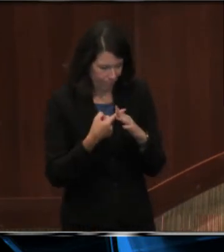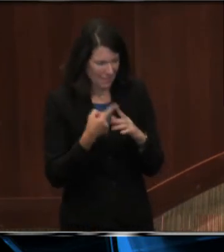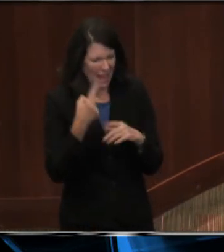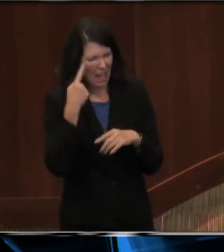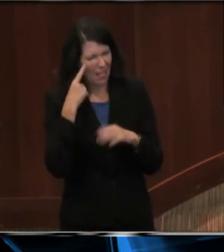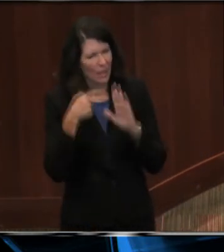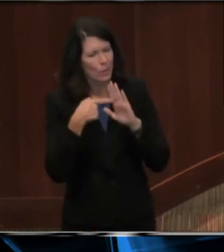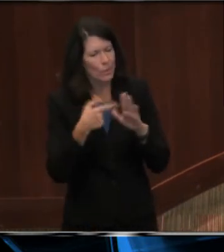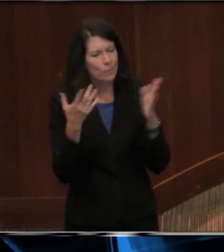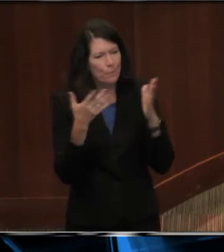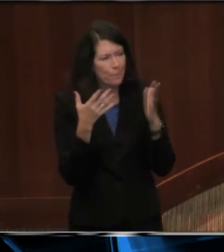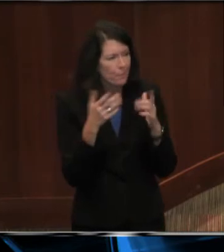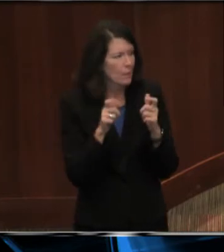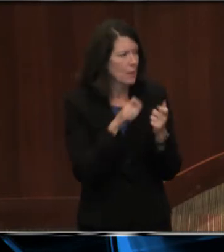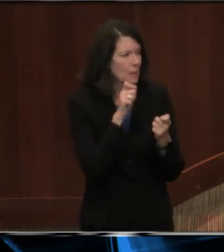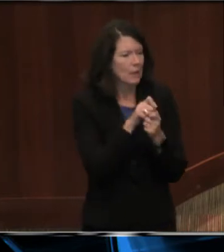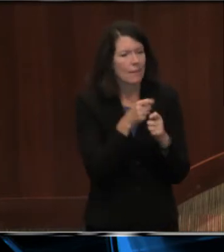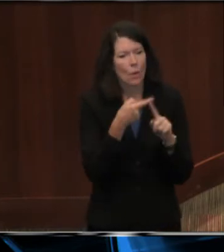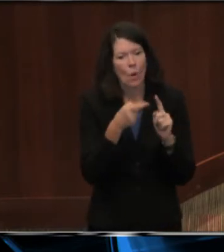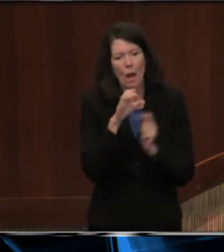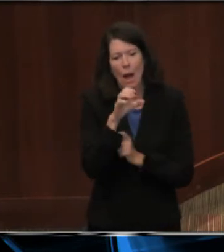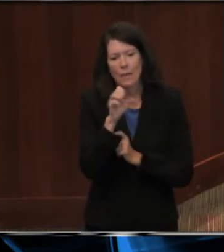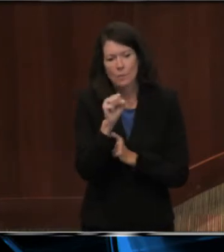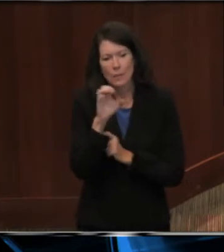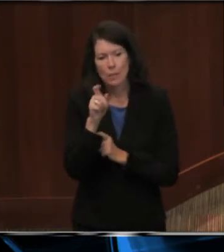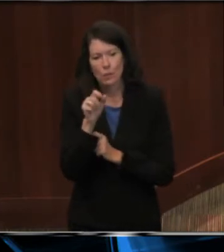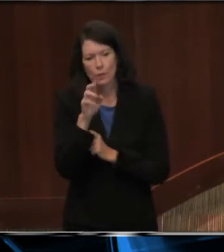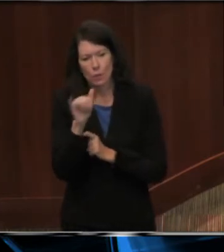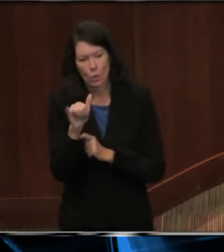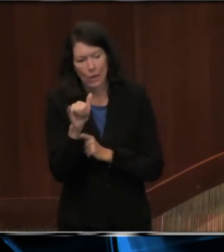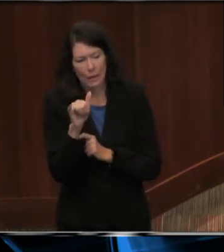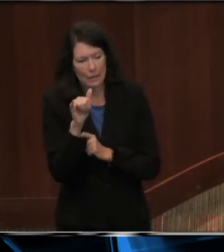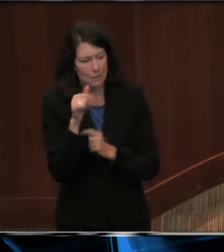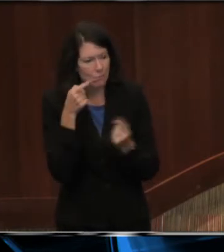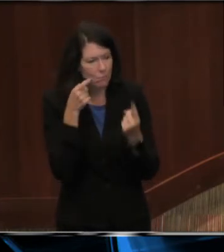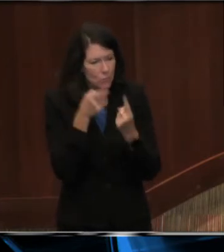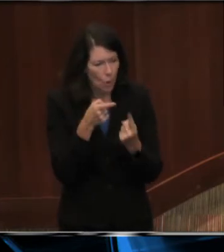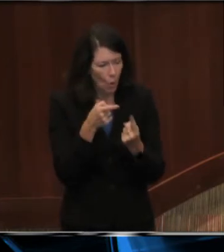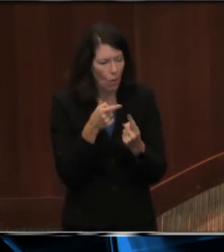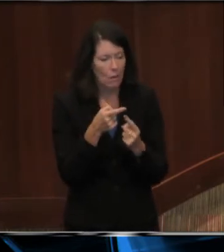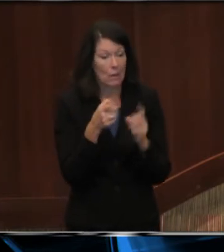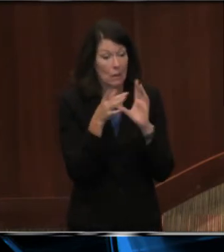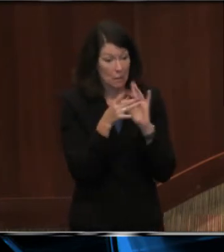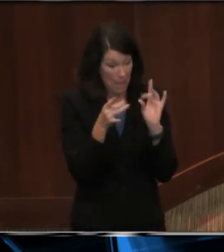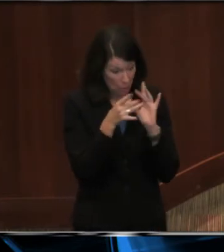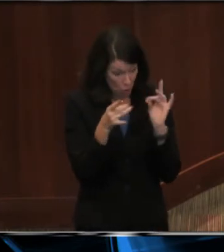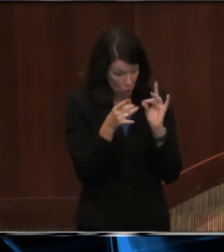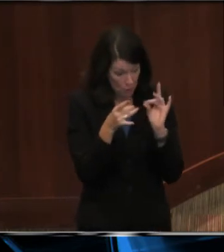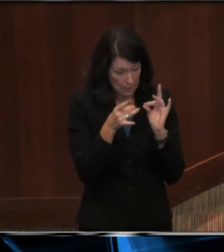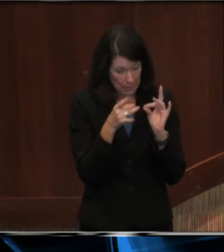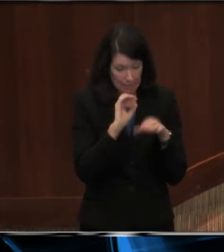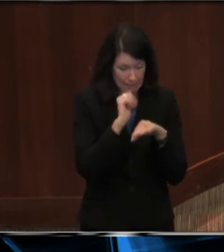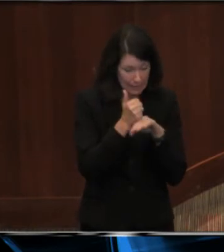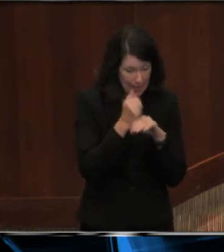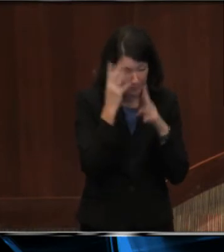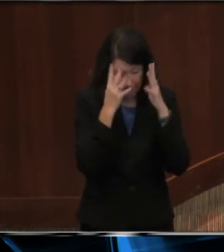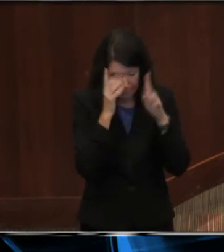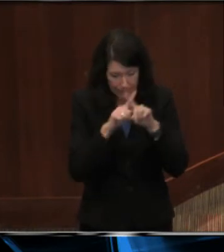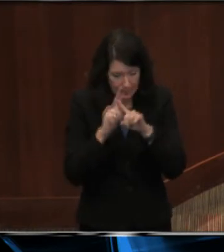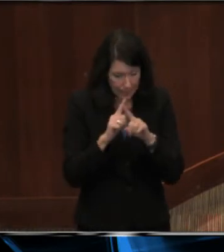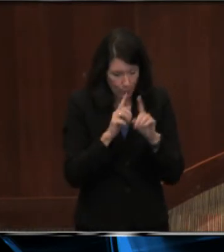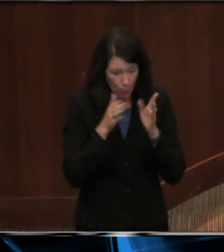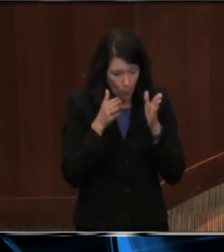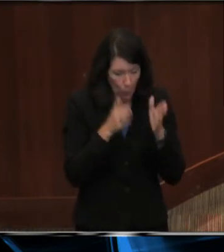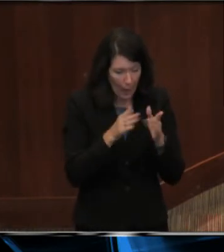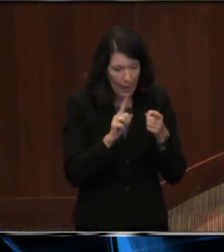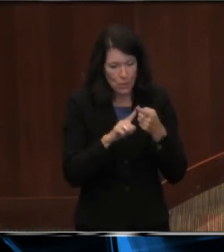it illustrates perfectly with the conservatory what our strategy is with some of that, which is to take these messages and package them and create them in different ways